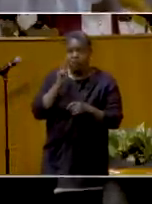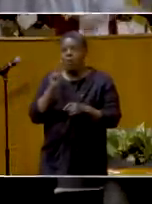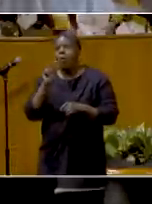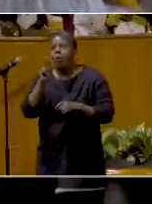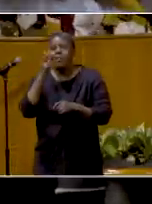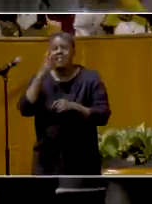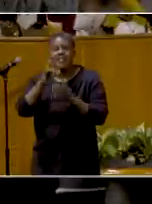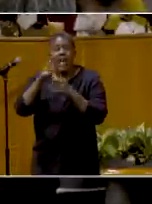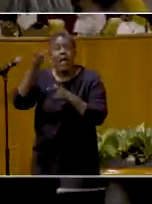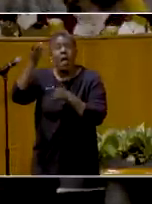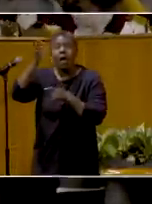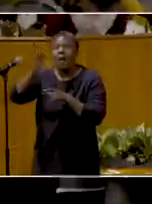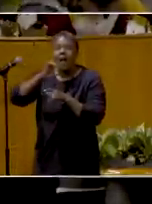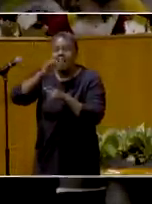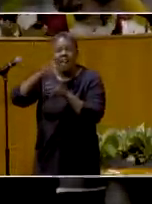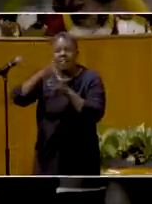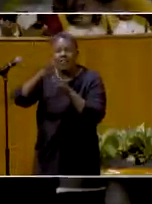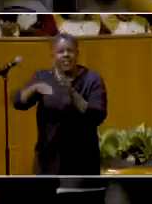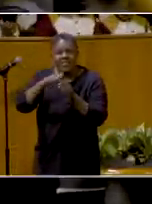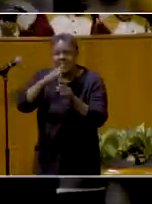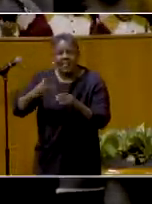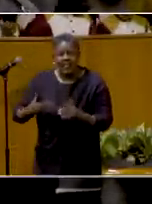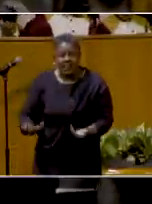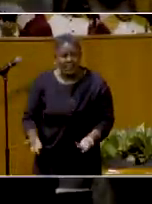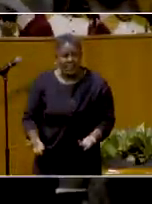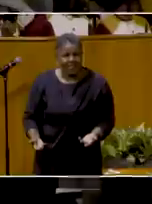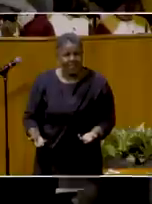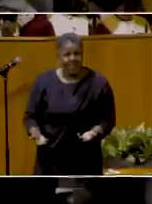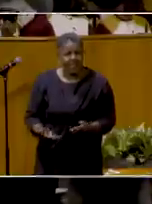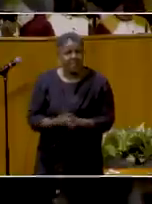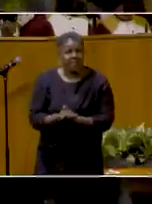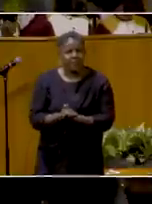that God's not done yet.